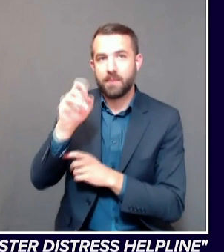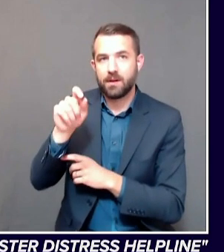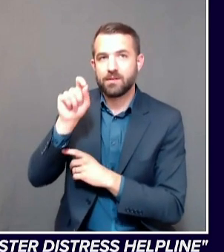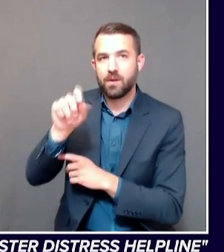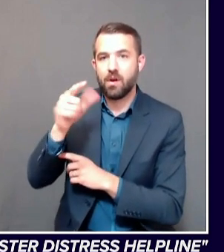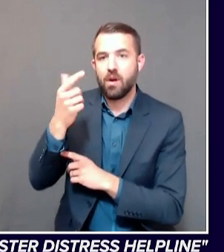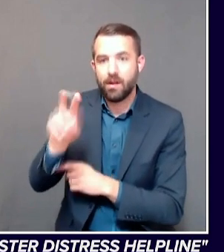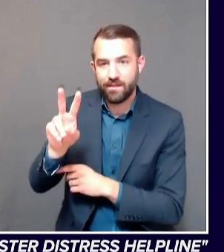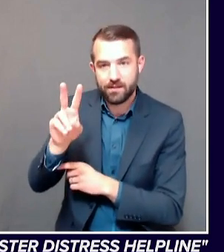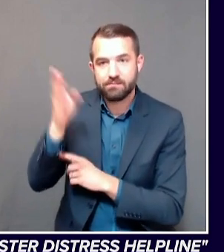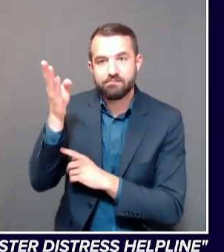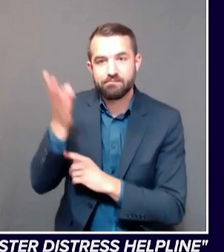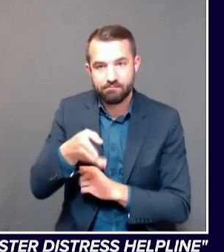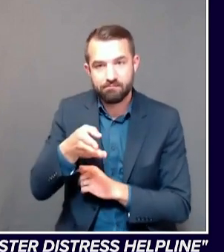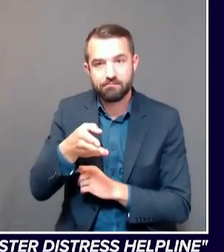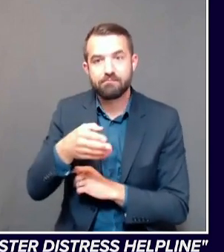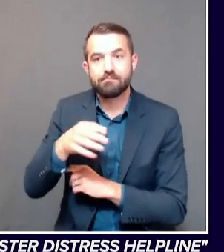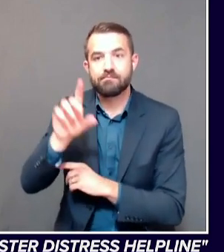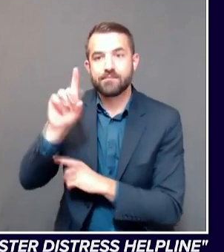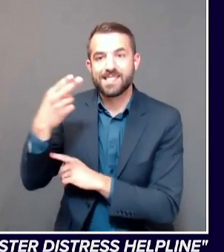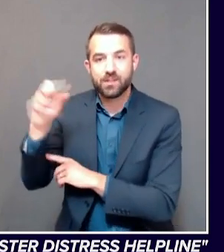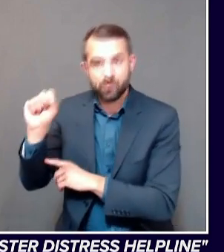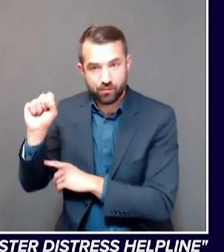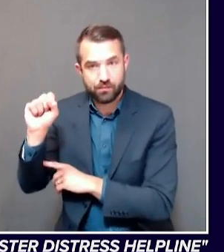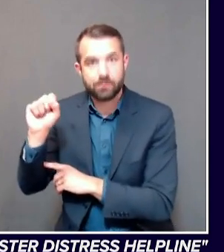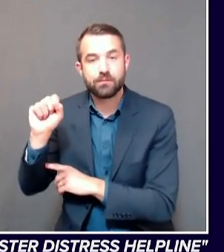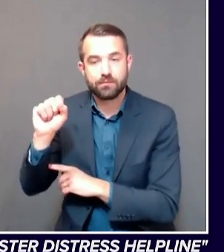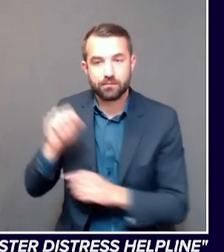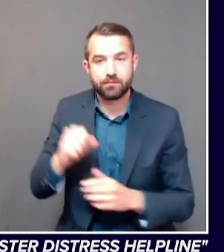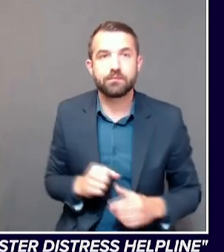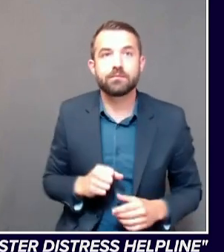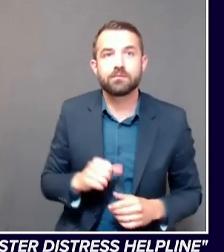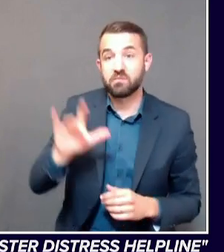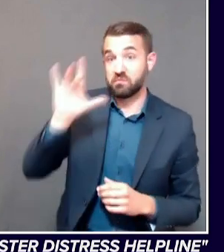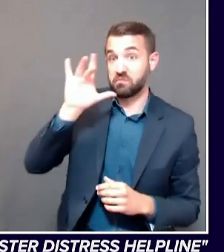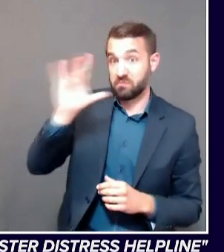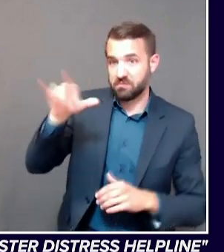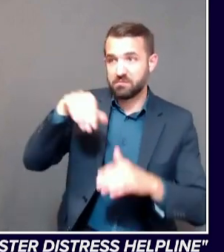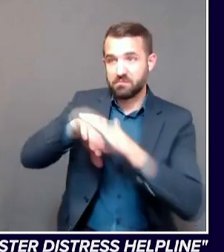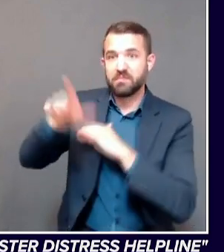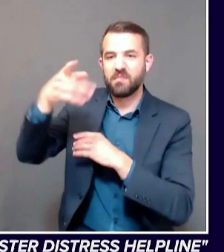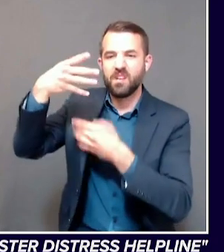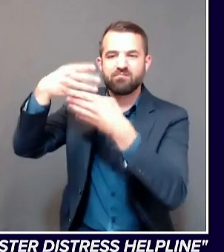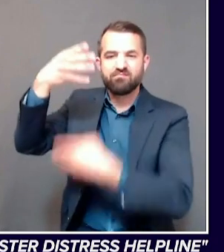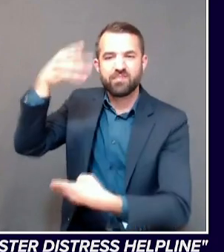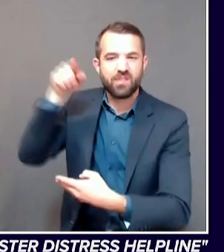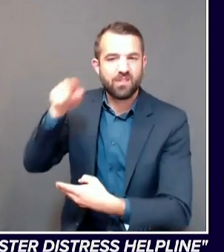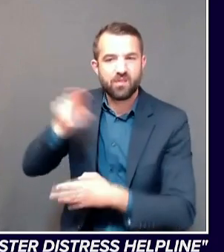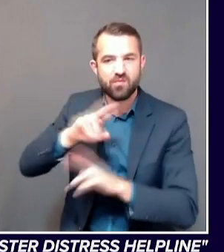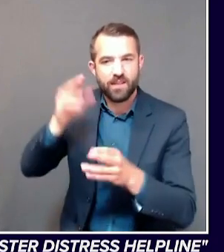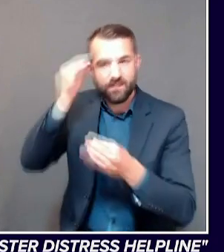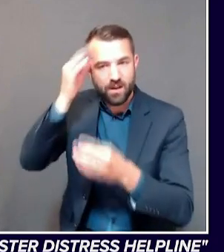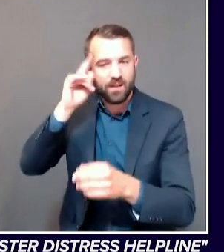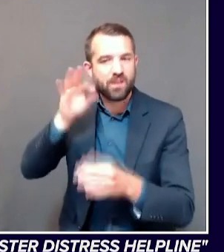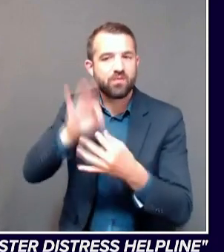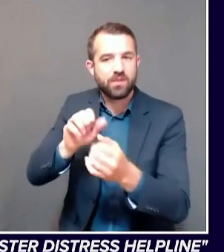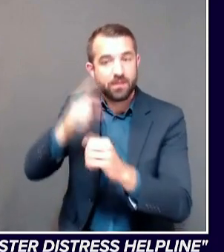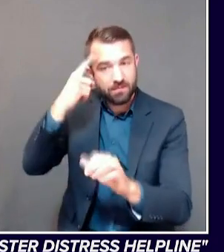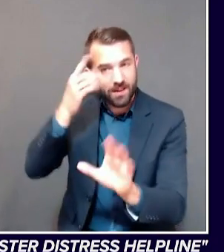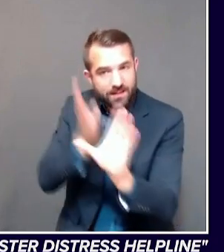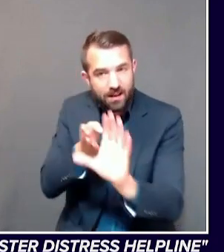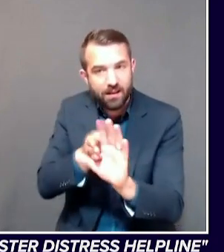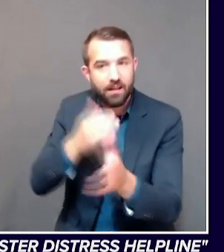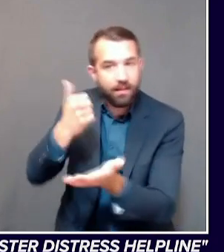maine.gov/DHHS to find how you can get more information and get help for any psychological, behavioral health, or substance use disorder